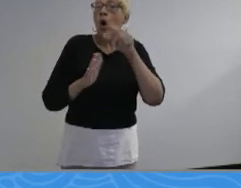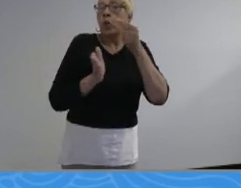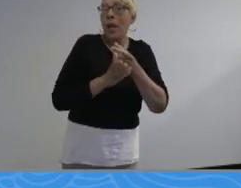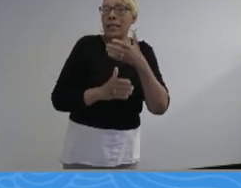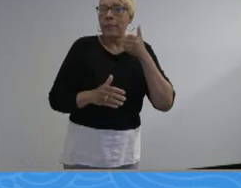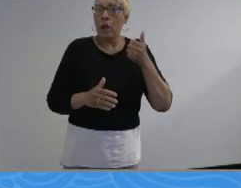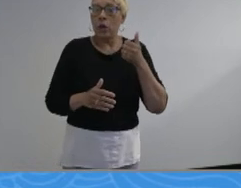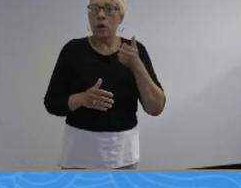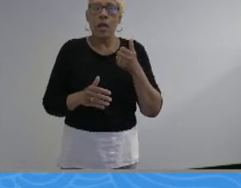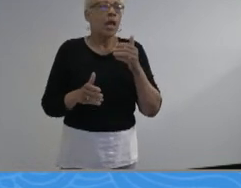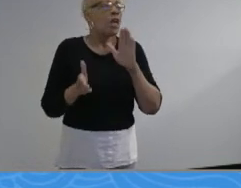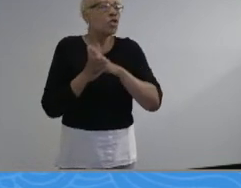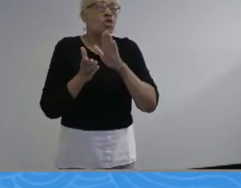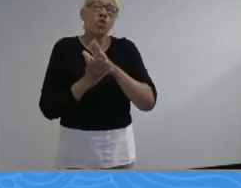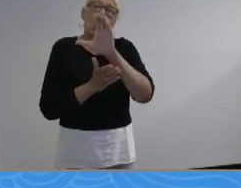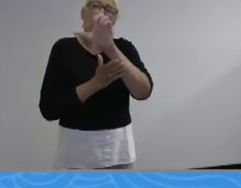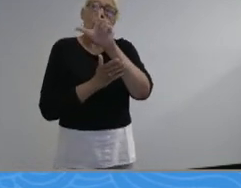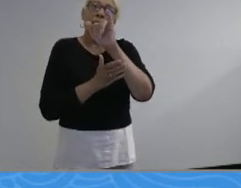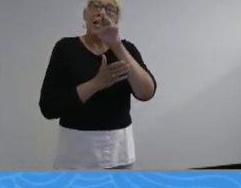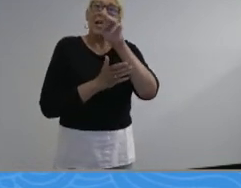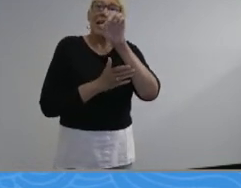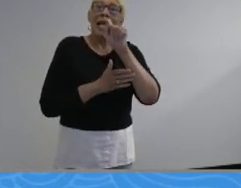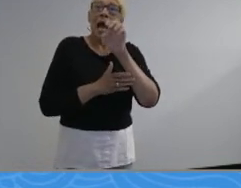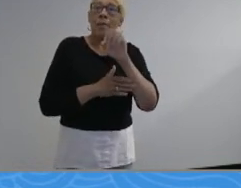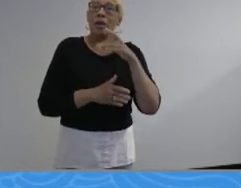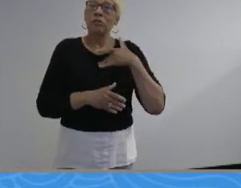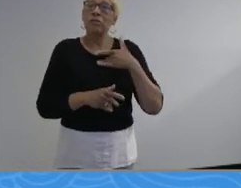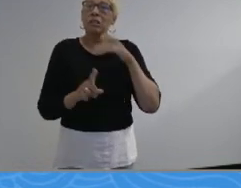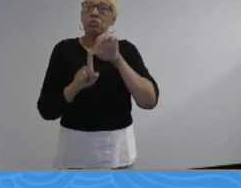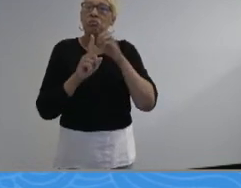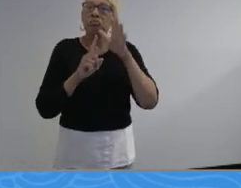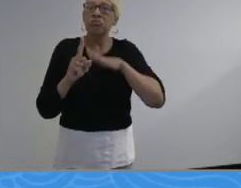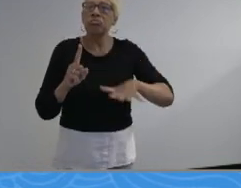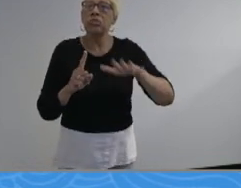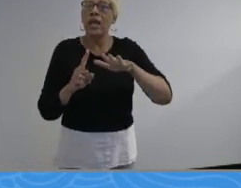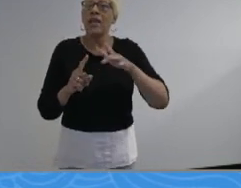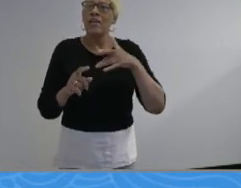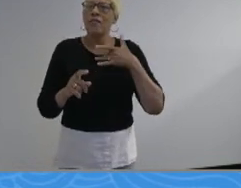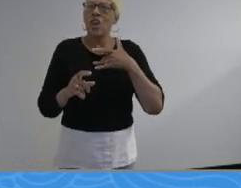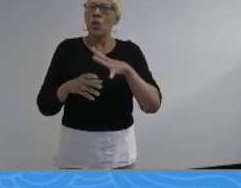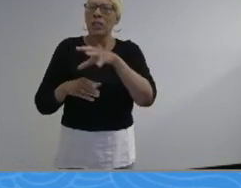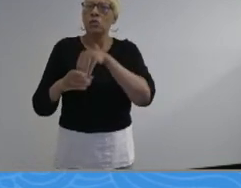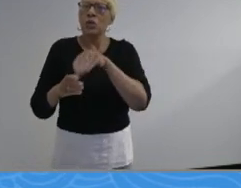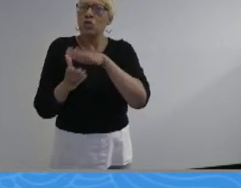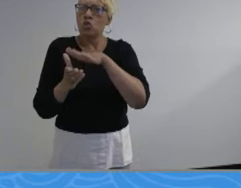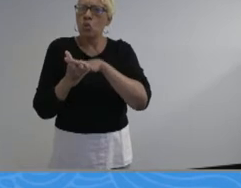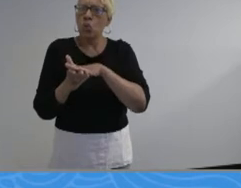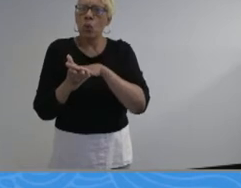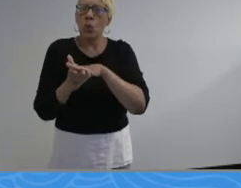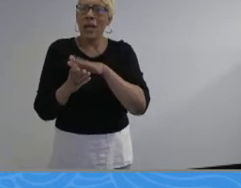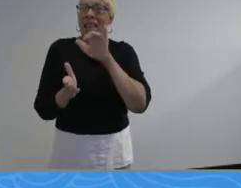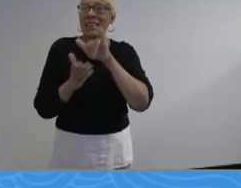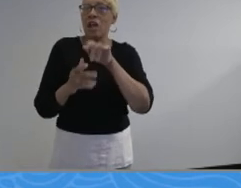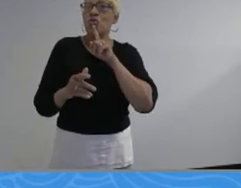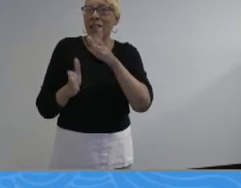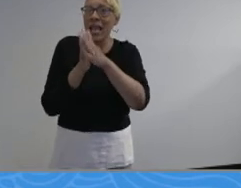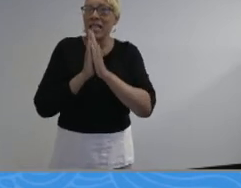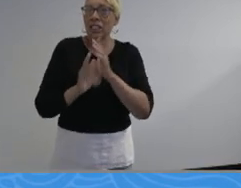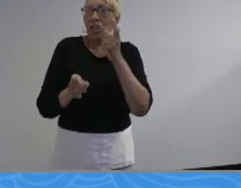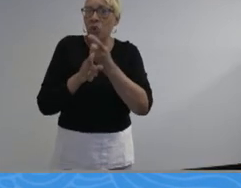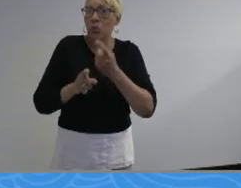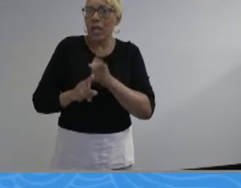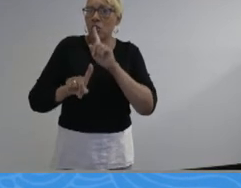Are the school climate surveys that are used to measure progress on students' sense of belonging, inclusion, and connectedness, are those really asking the right